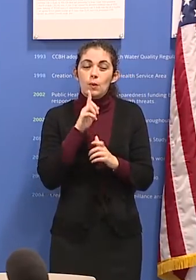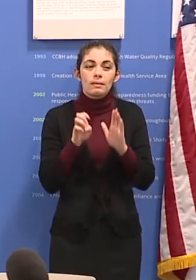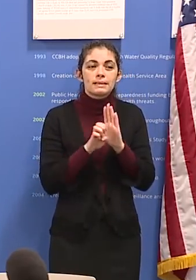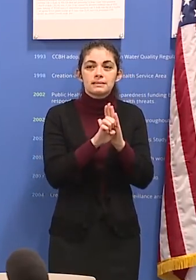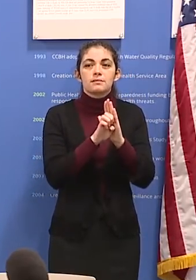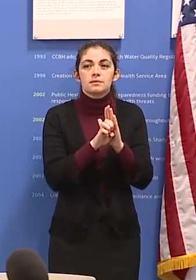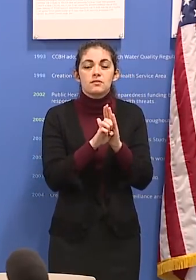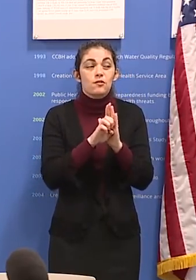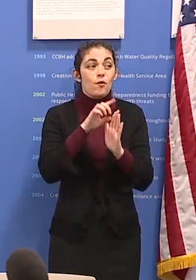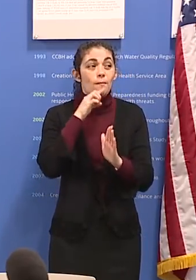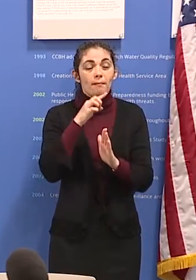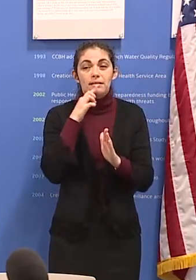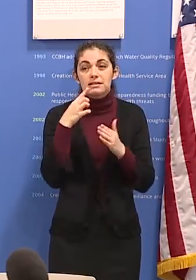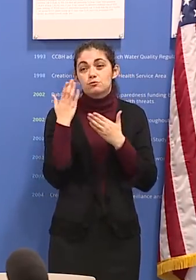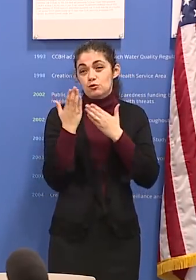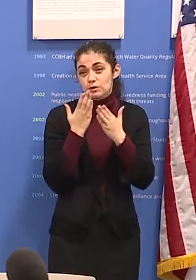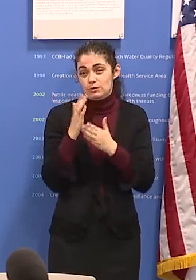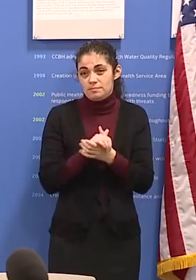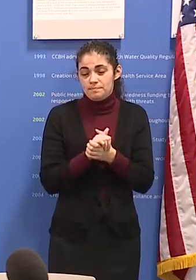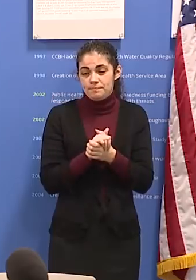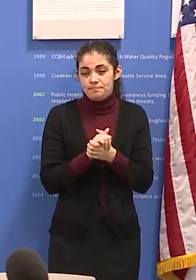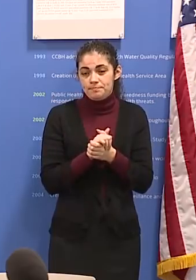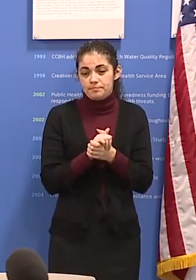example public servants. They are